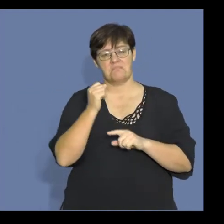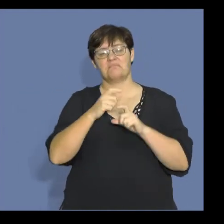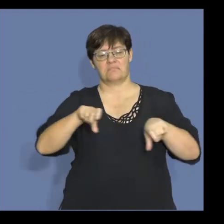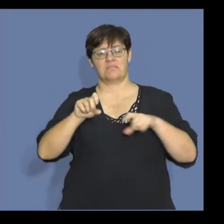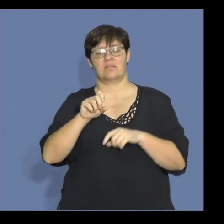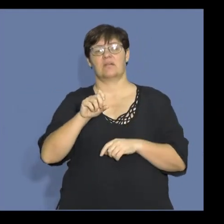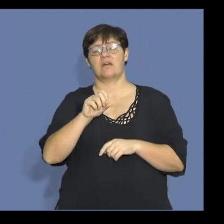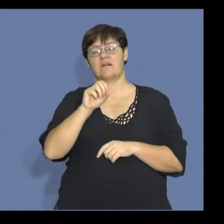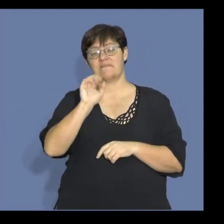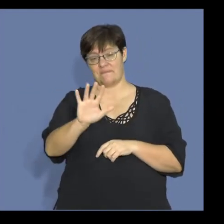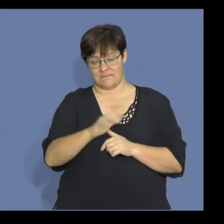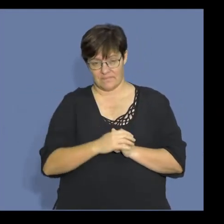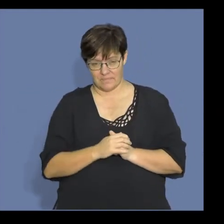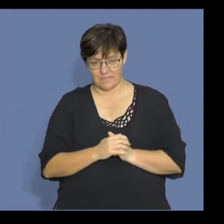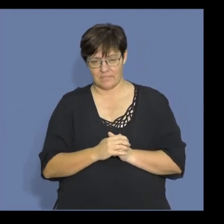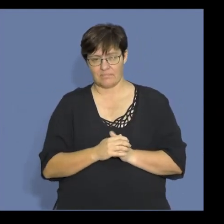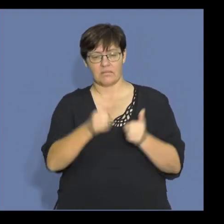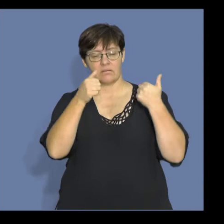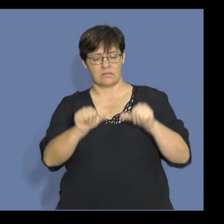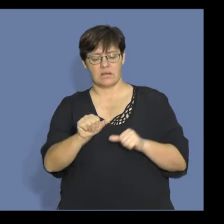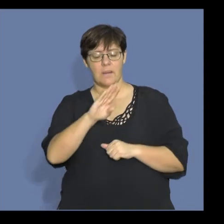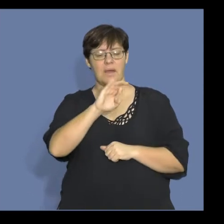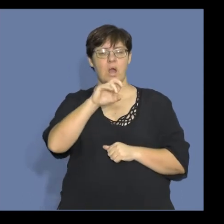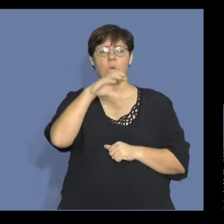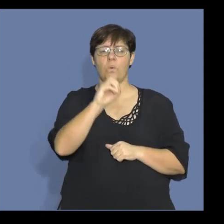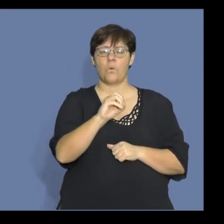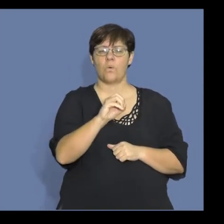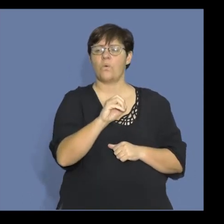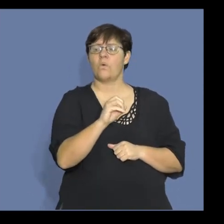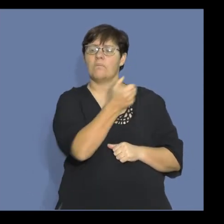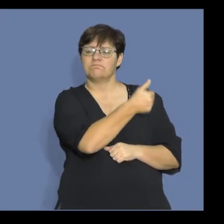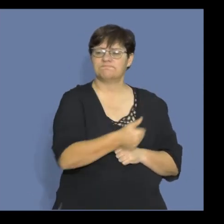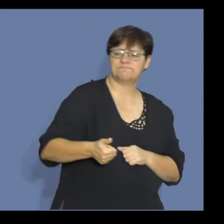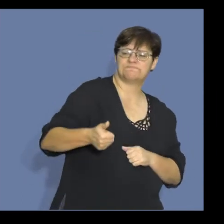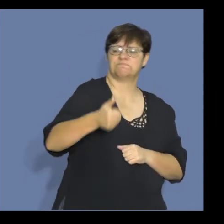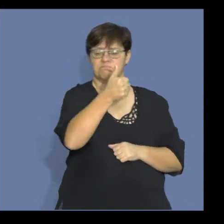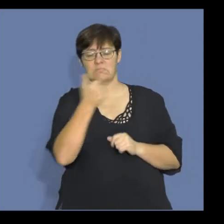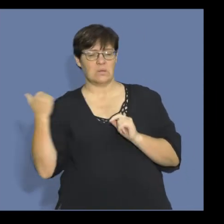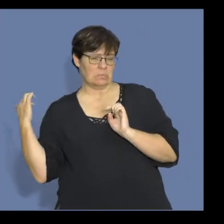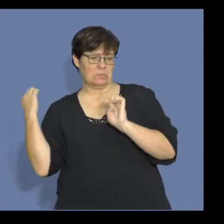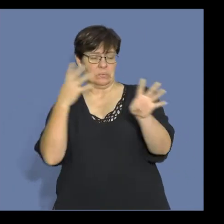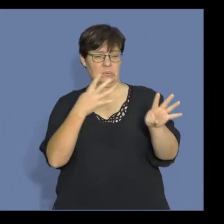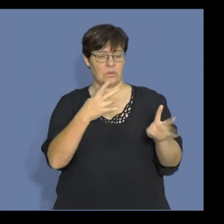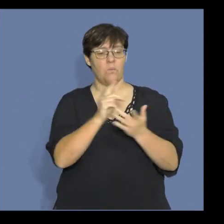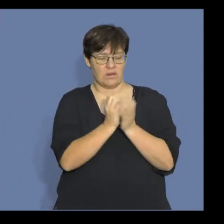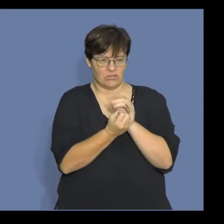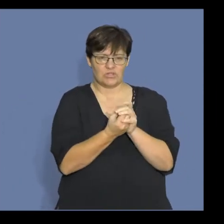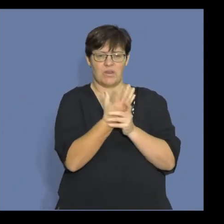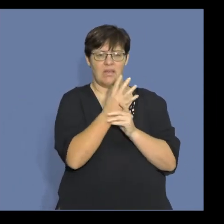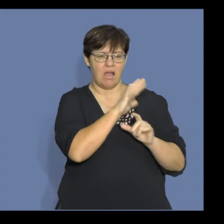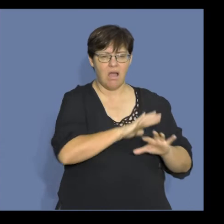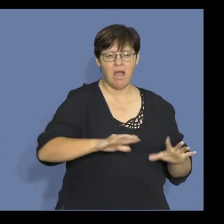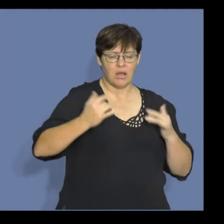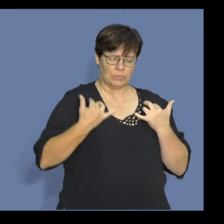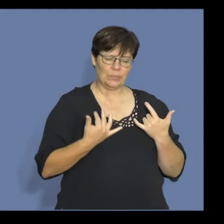Five. The next question, which biome is the main tourist attraction during spring where